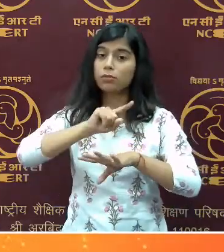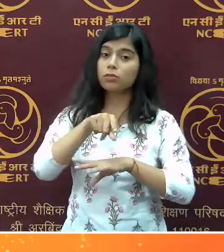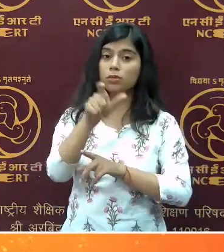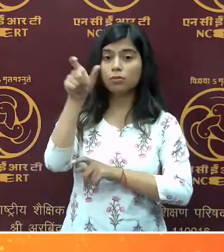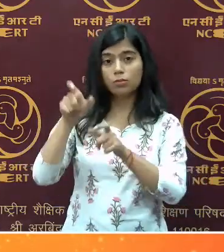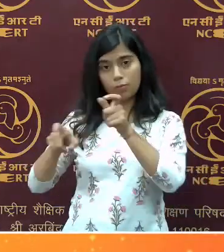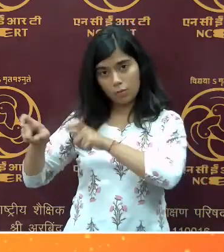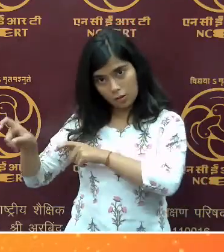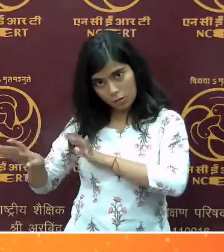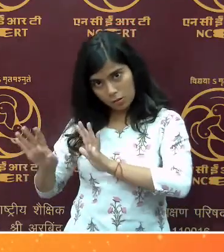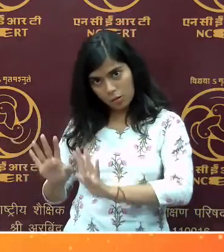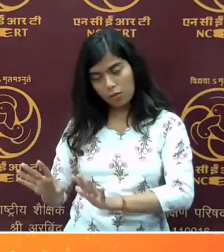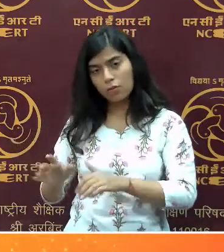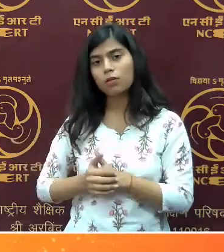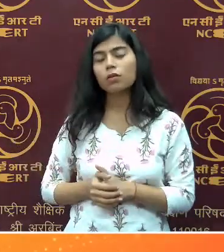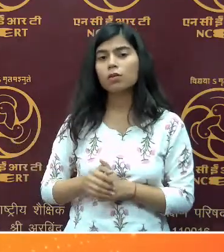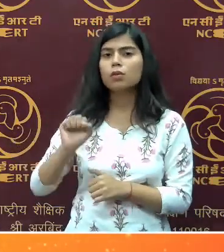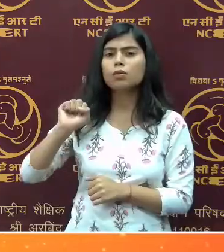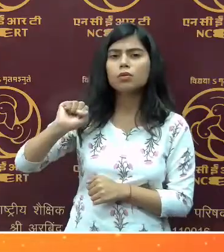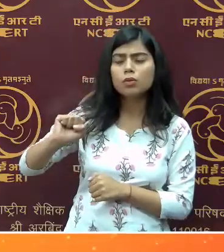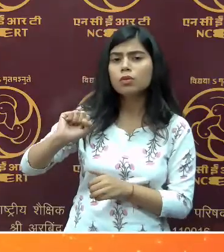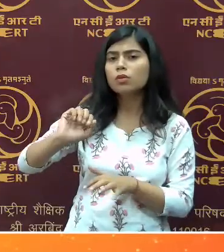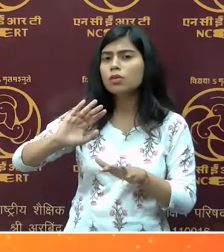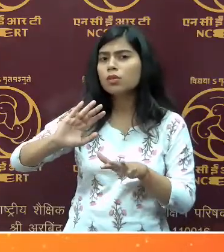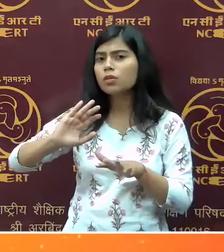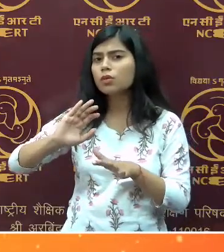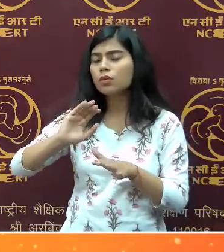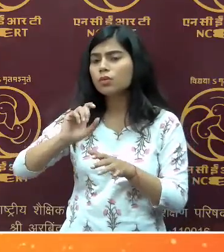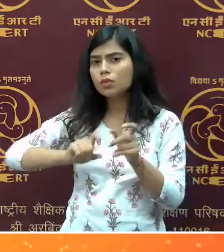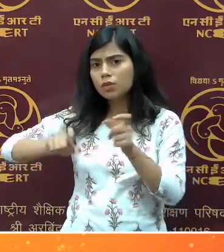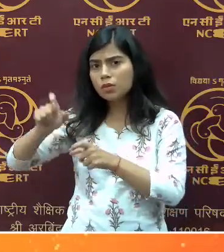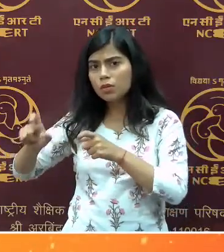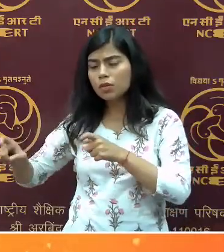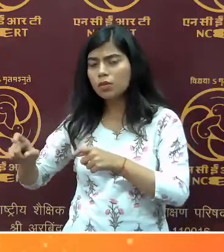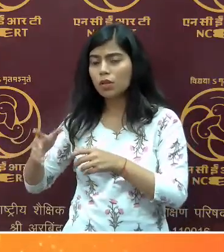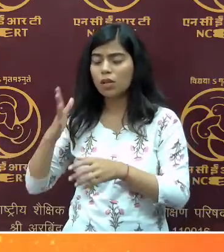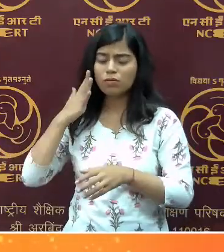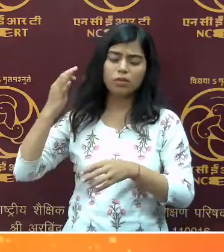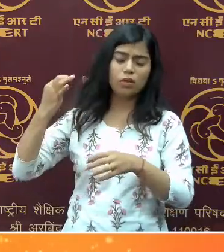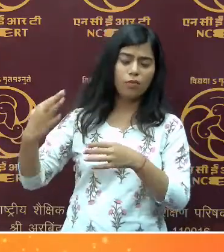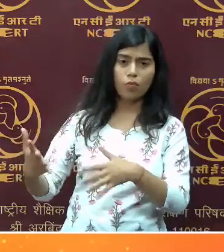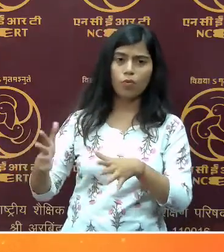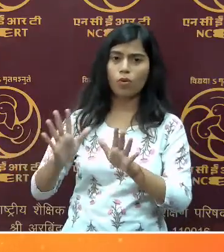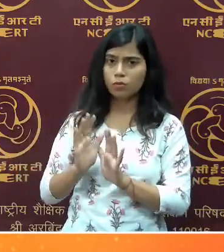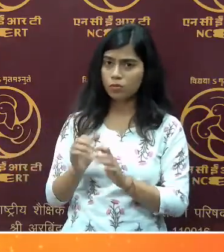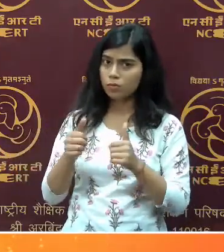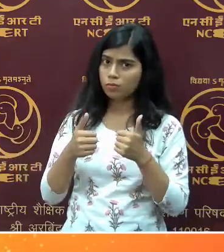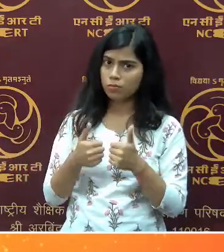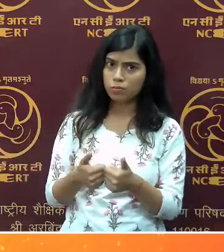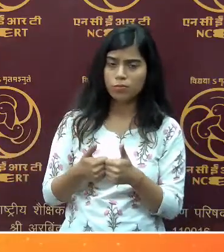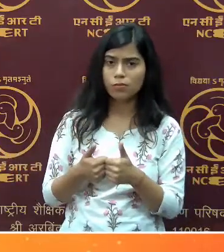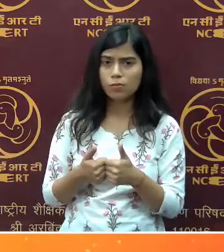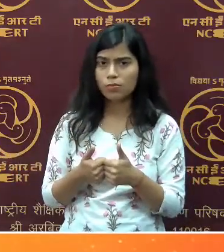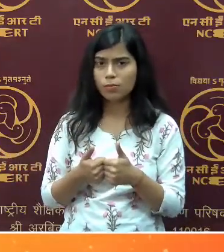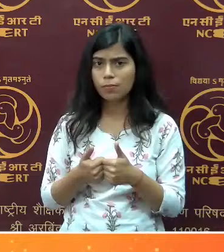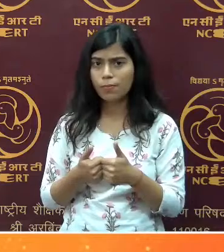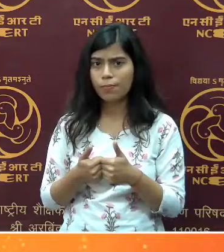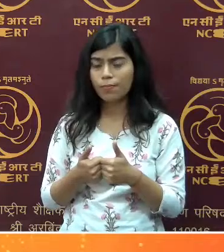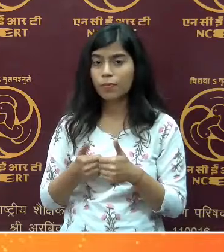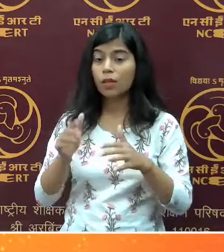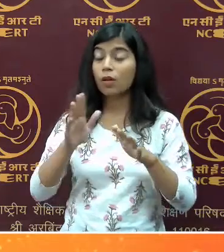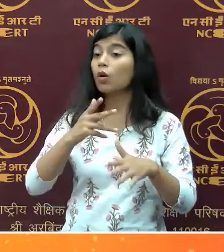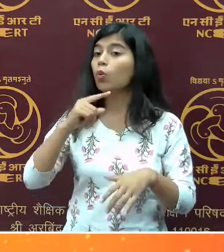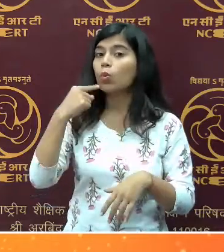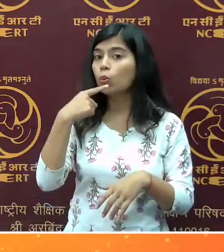persons, those rights will be declared as null and void, ultra vires and null and void by the Supreme Court of